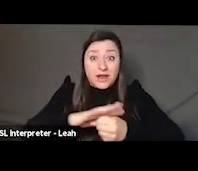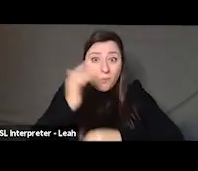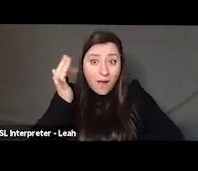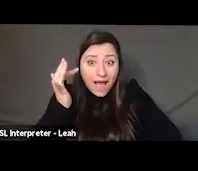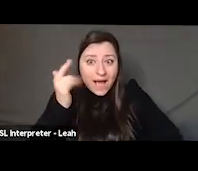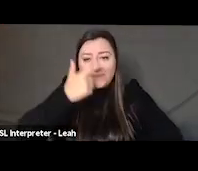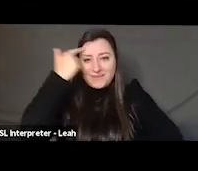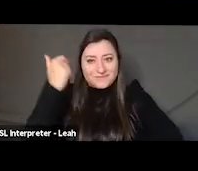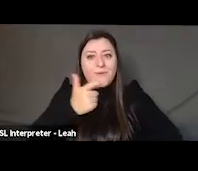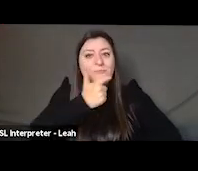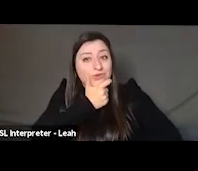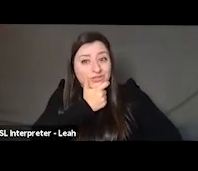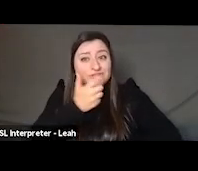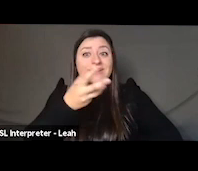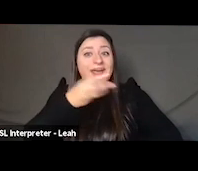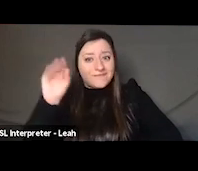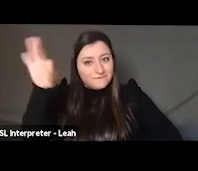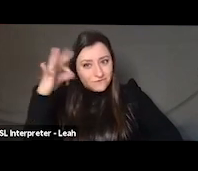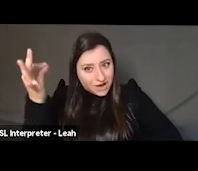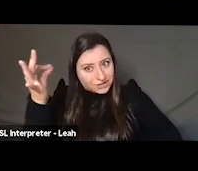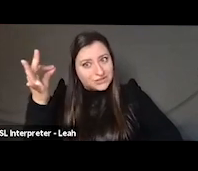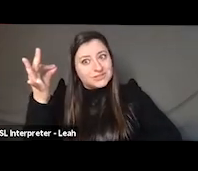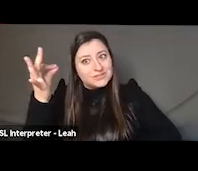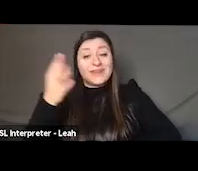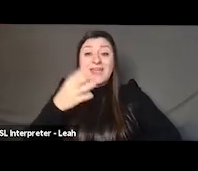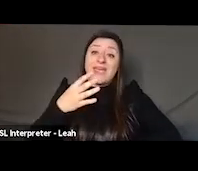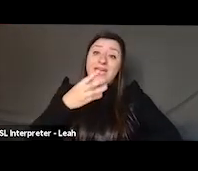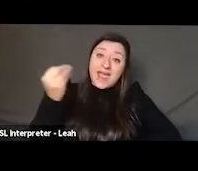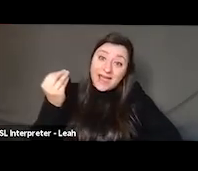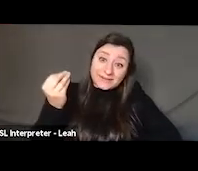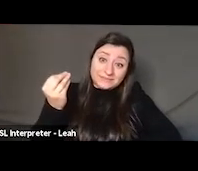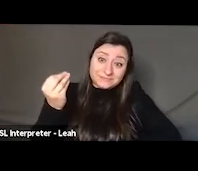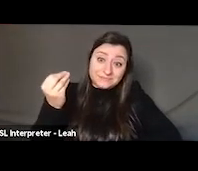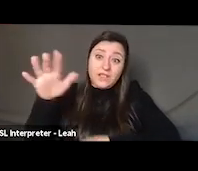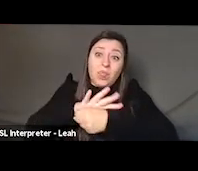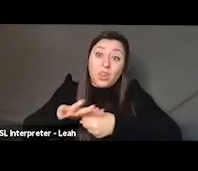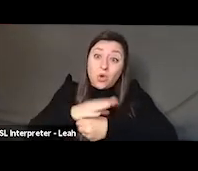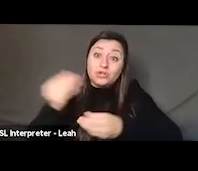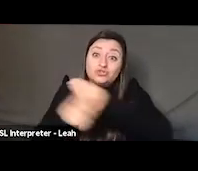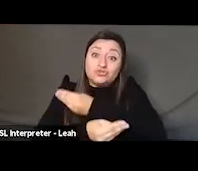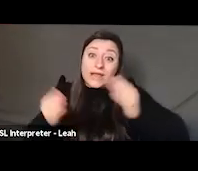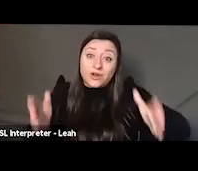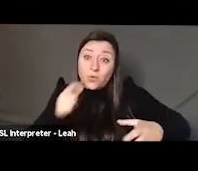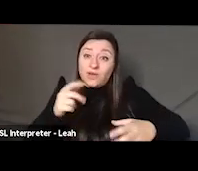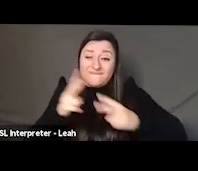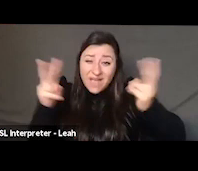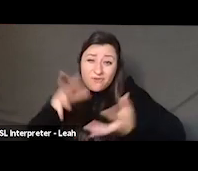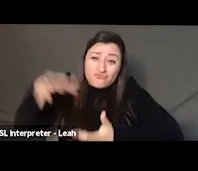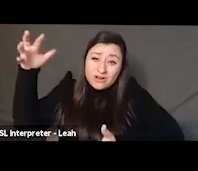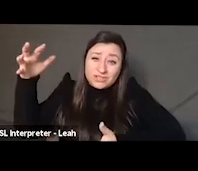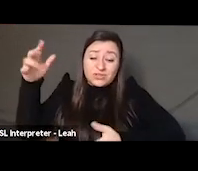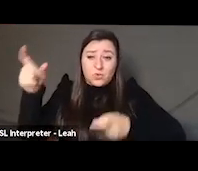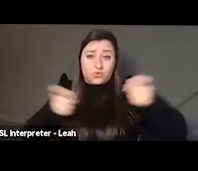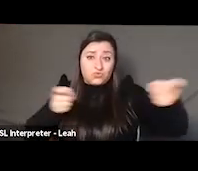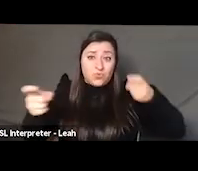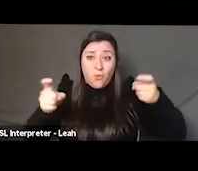of British and French blockade, and because of the local traders, the very wealthy traders who controlled wheat and